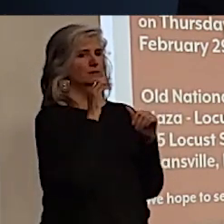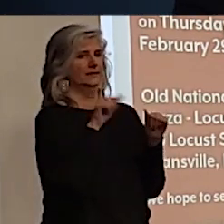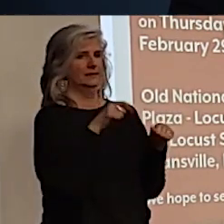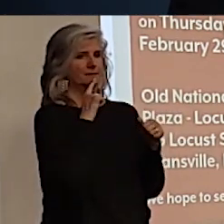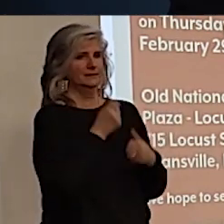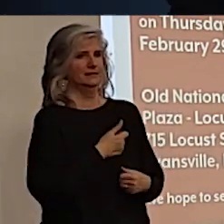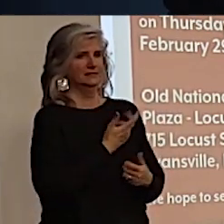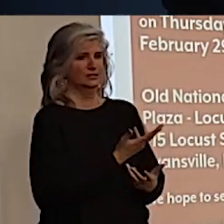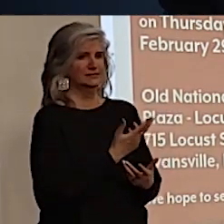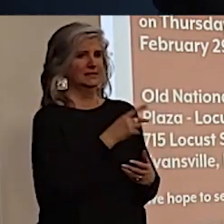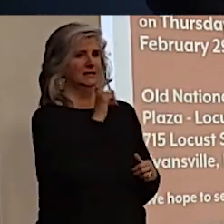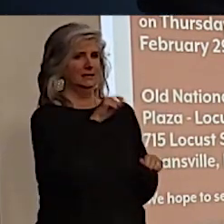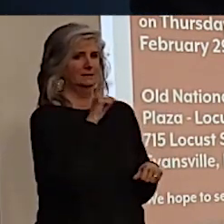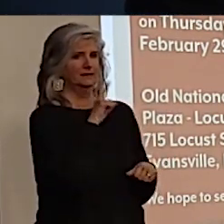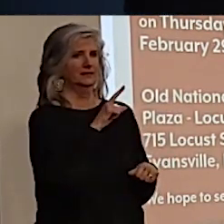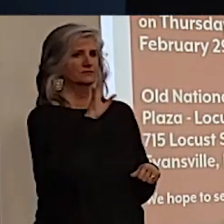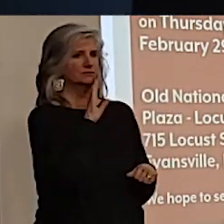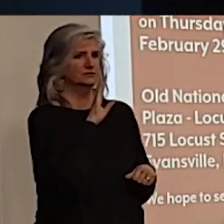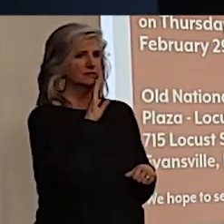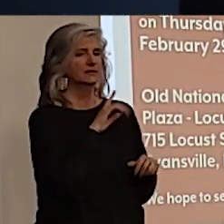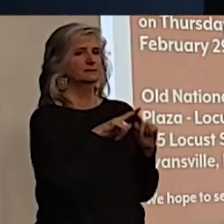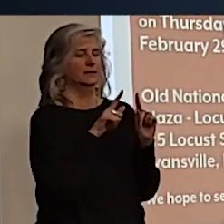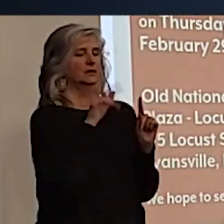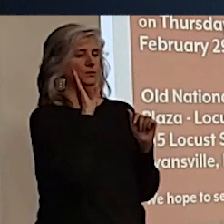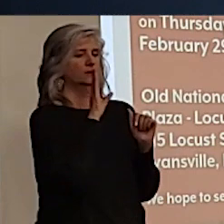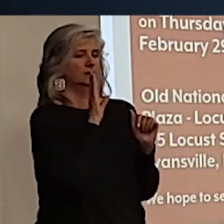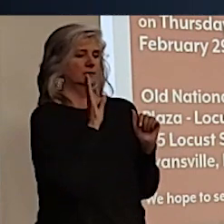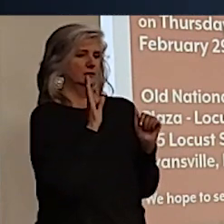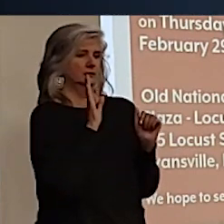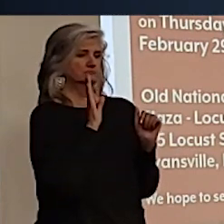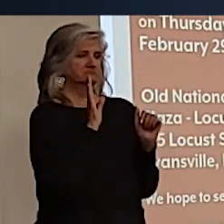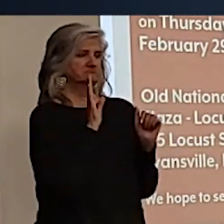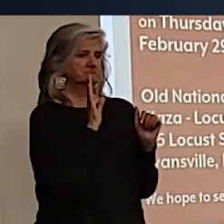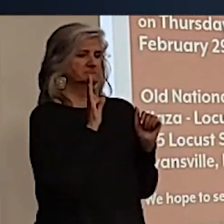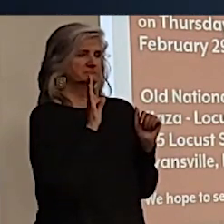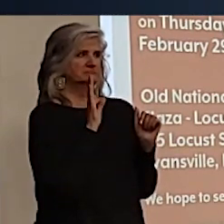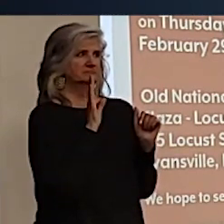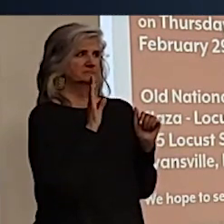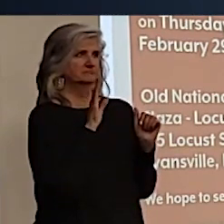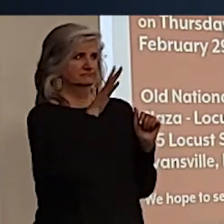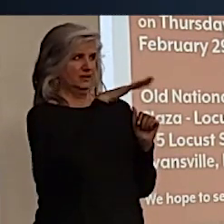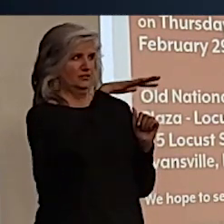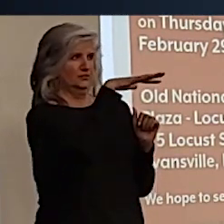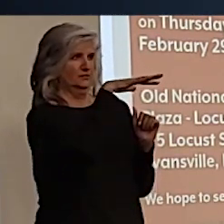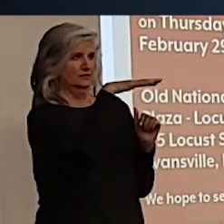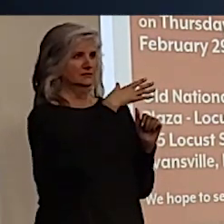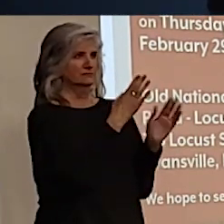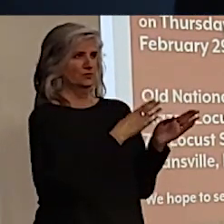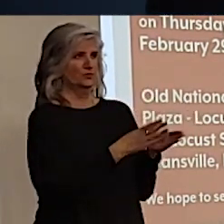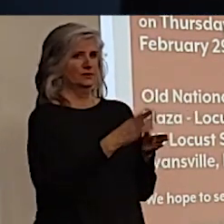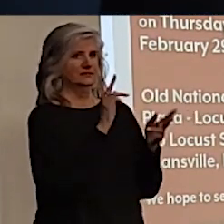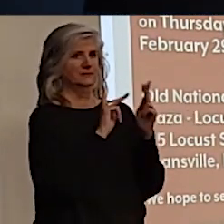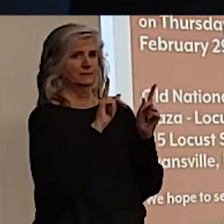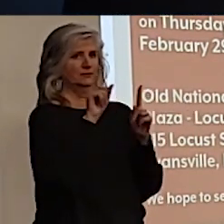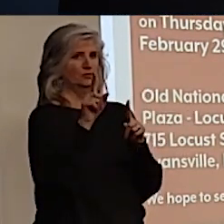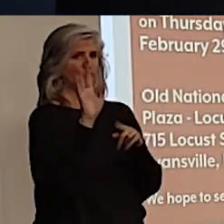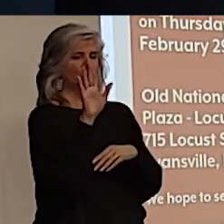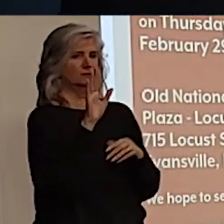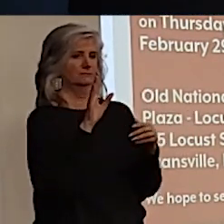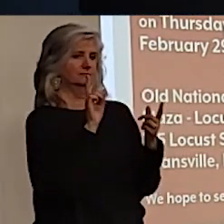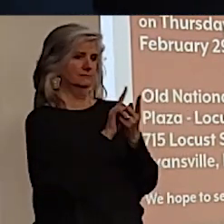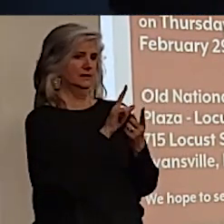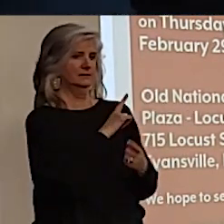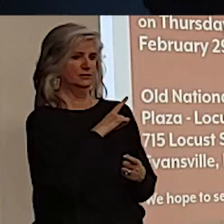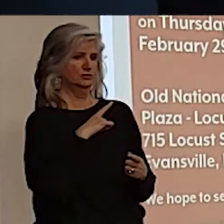exhaustive, it can be frustrating, but it's going to, I know Chris and all those folks, organizing folks to go to meet your legislator town